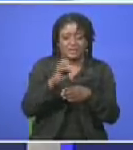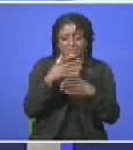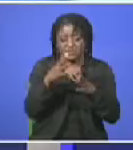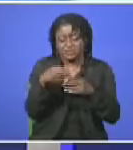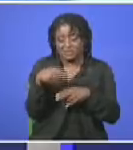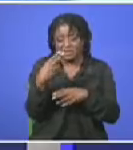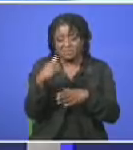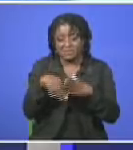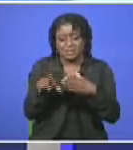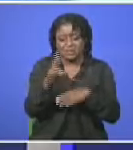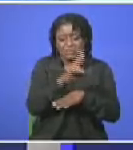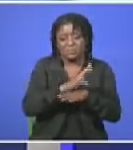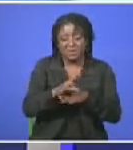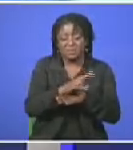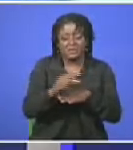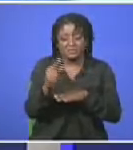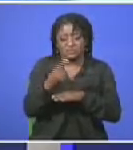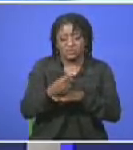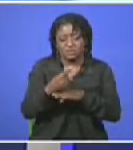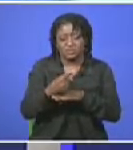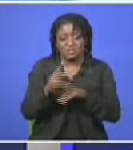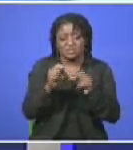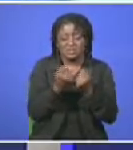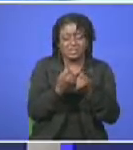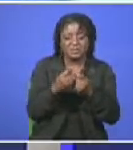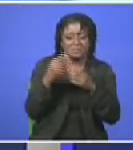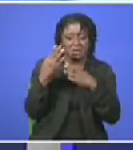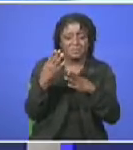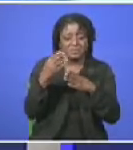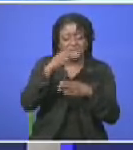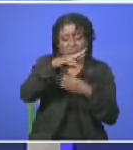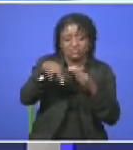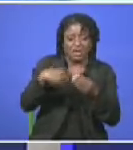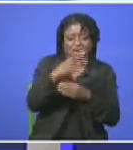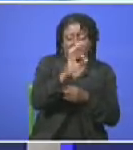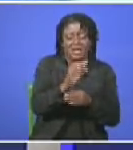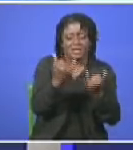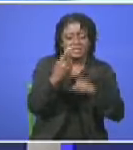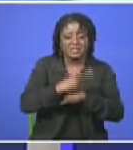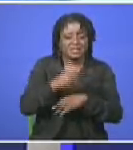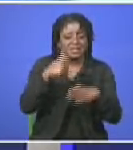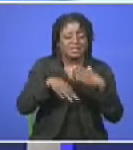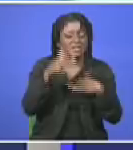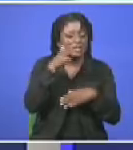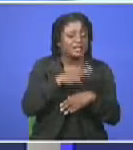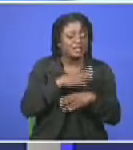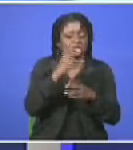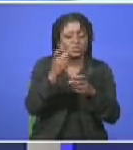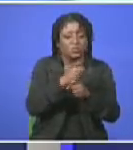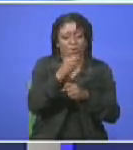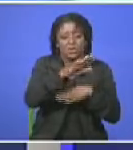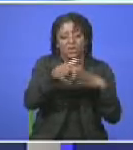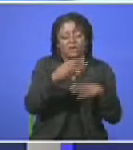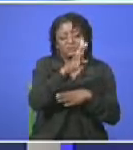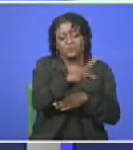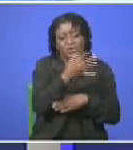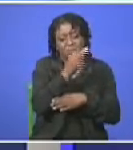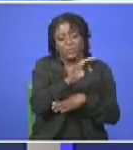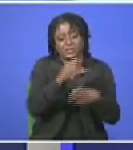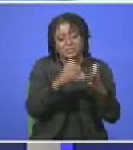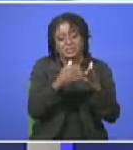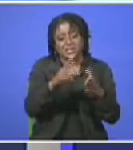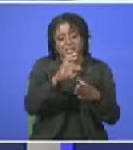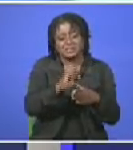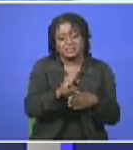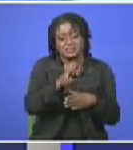Georgia. Team Bahamas clicking on all cylinders in round 9 today in the ladies' division. They won all 4 points against Senegal thanks to